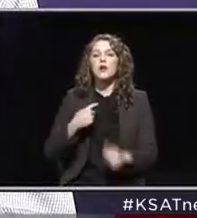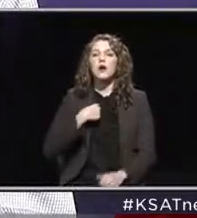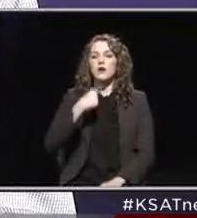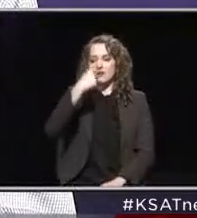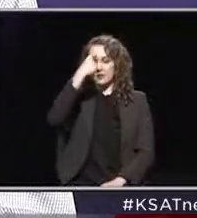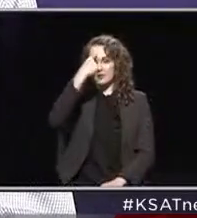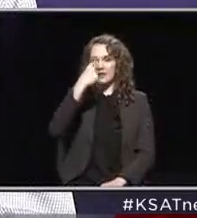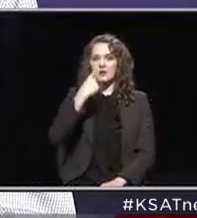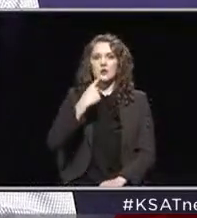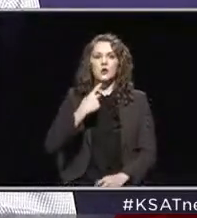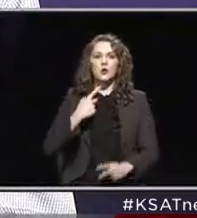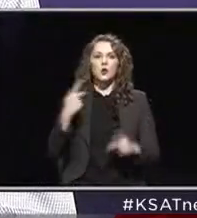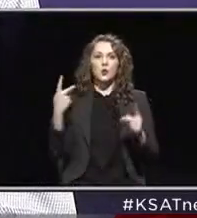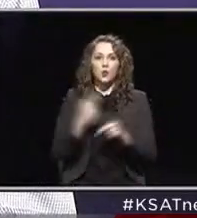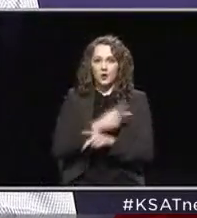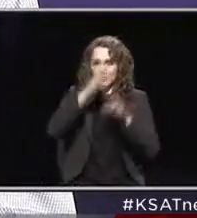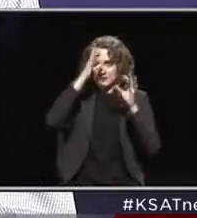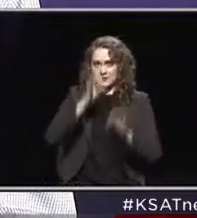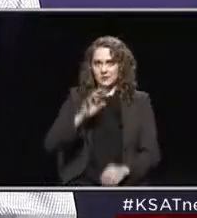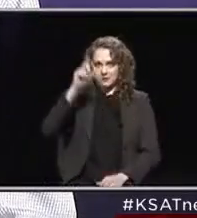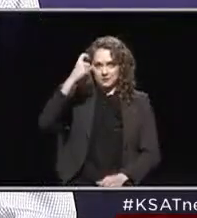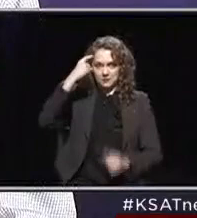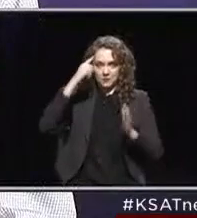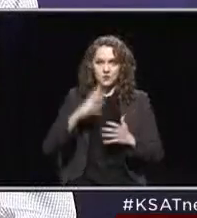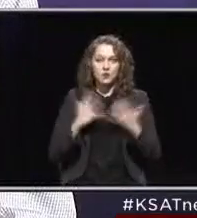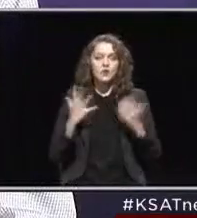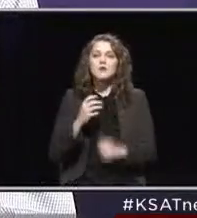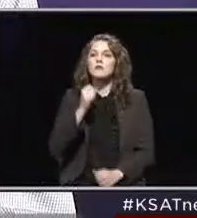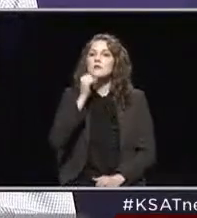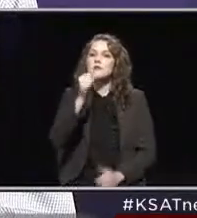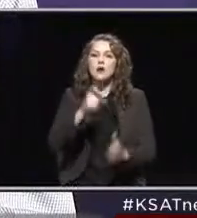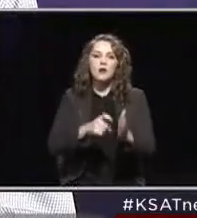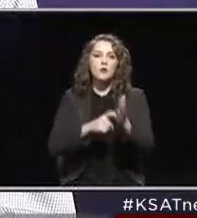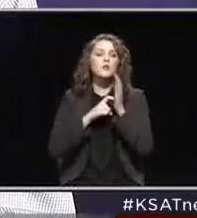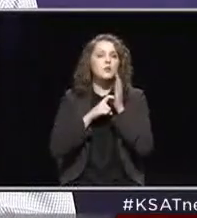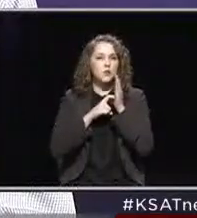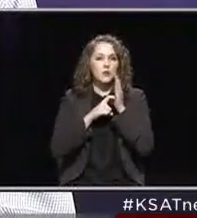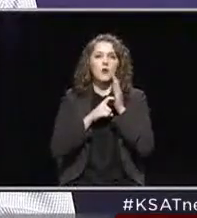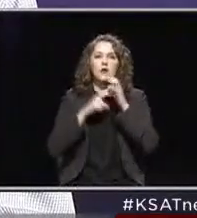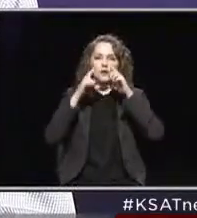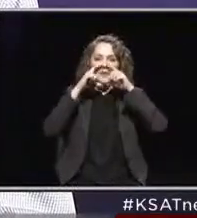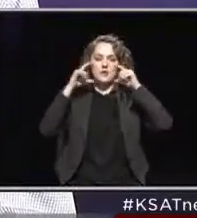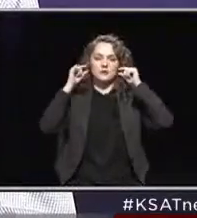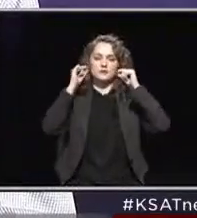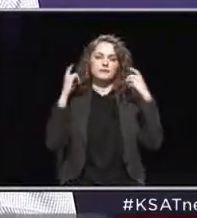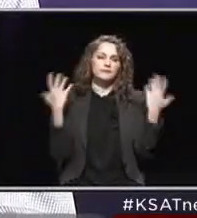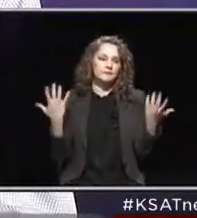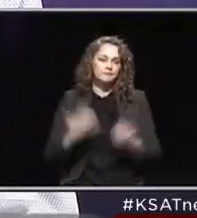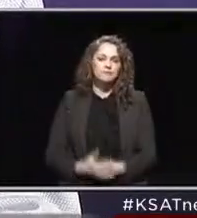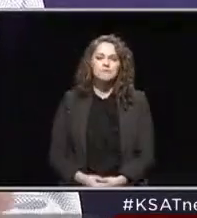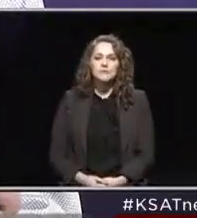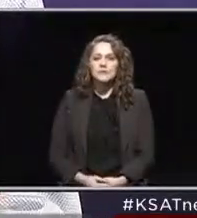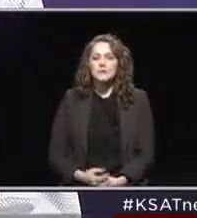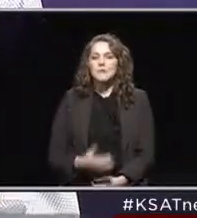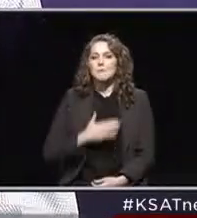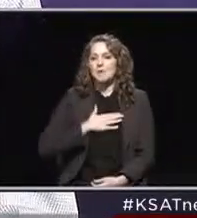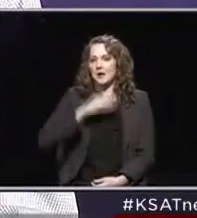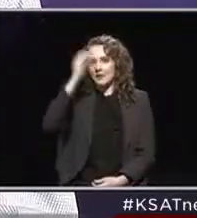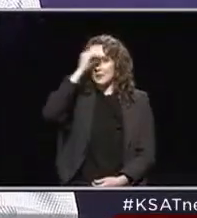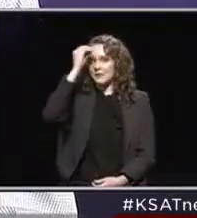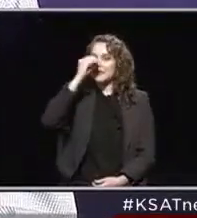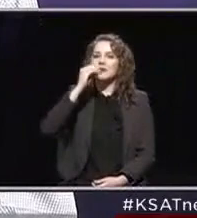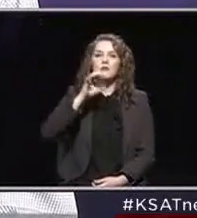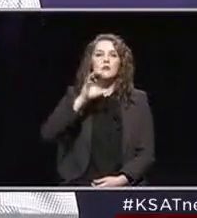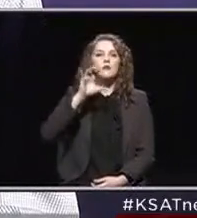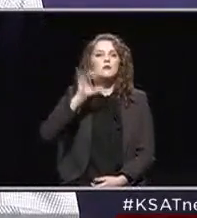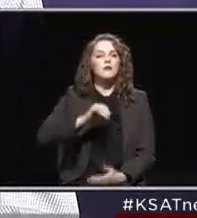worst decision he made was to not require mandatory use of face masks. To me, that is the